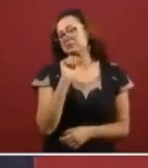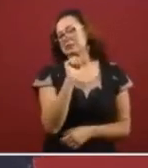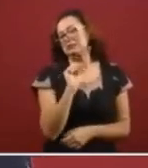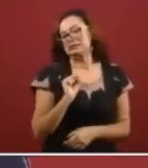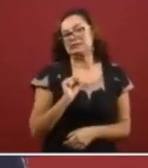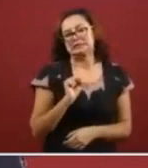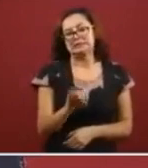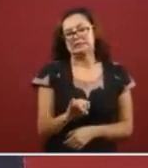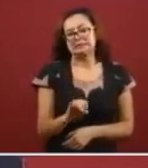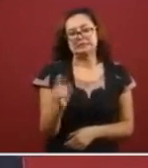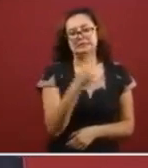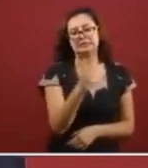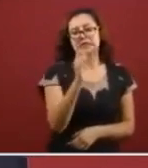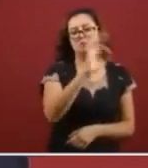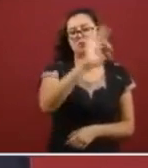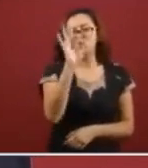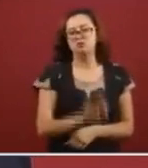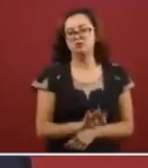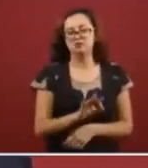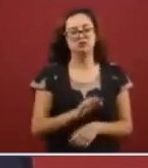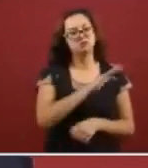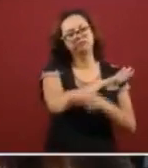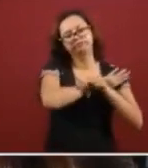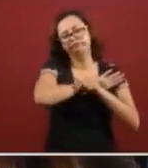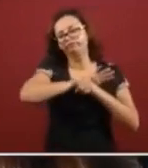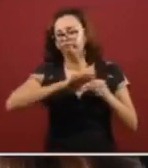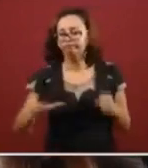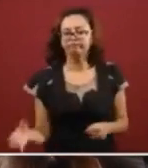de ocupación, 100% of